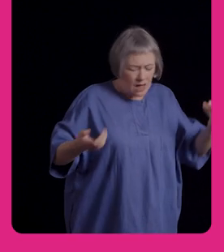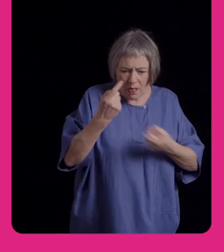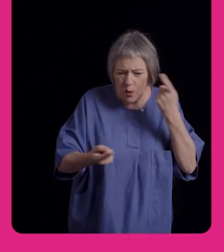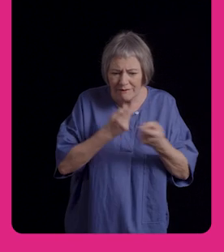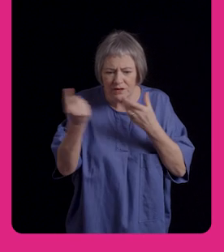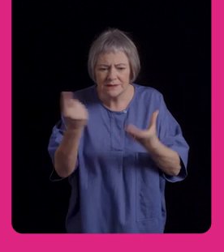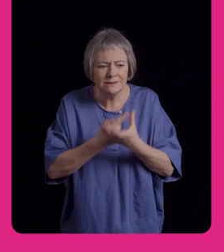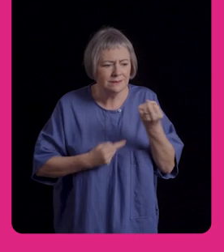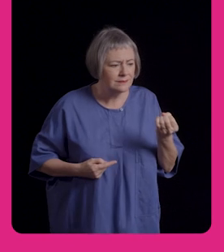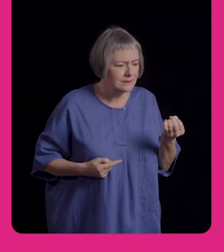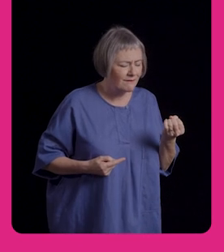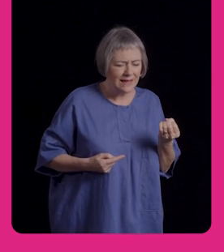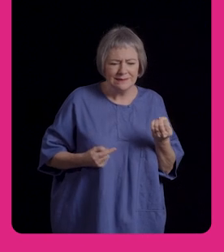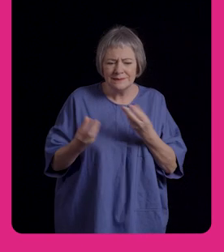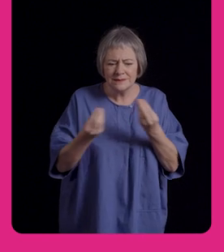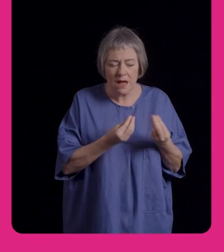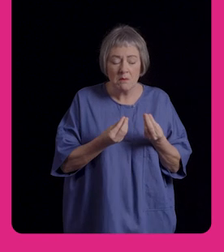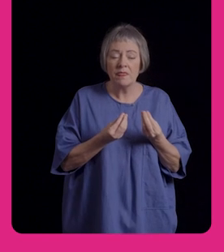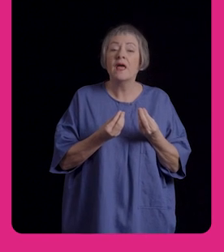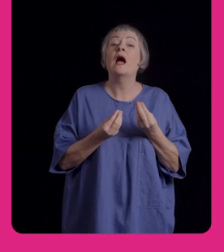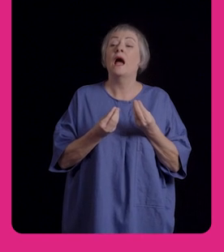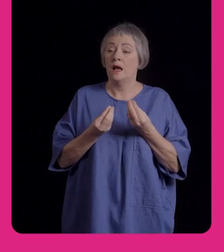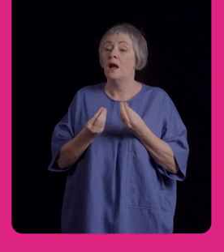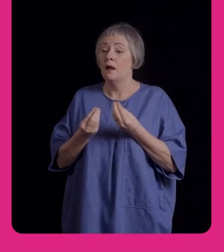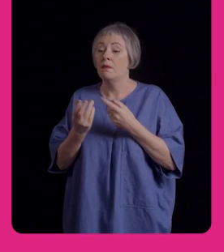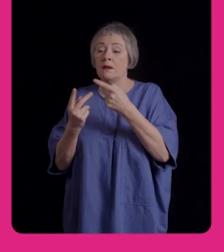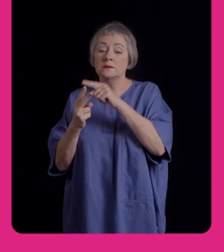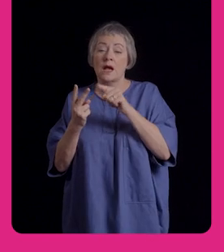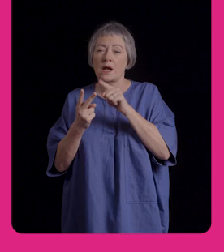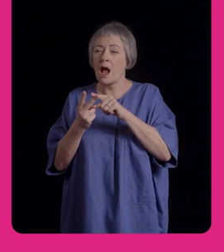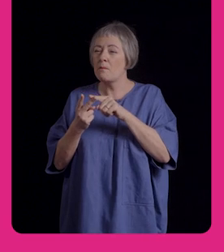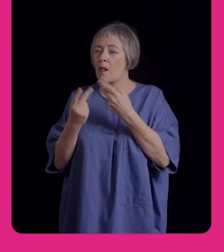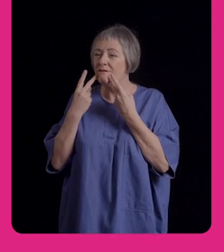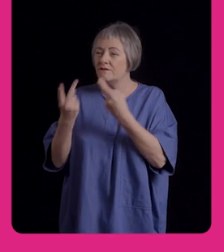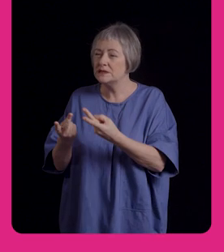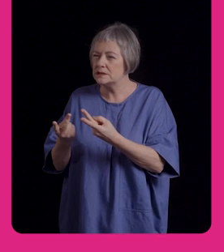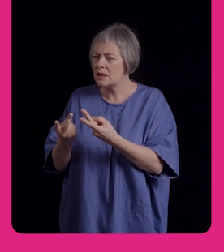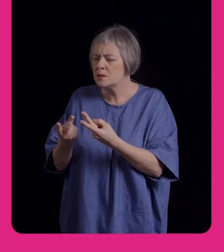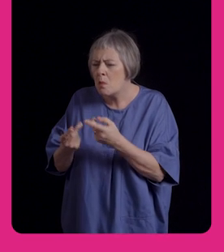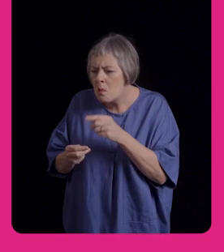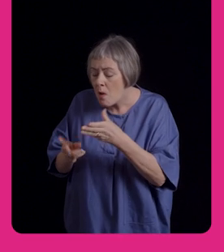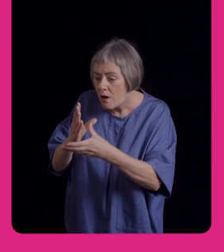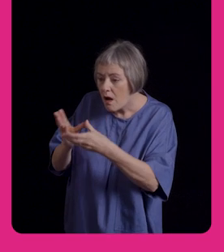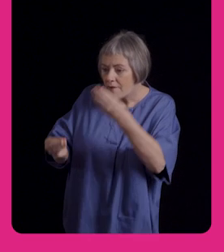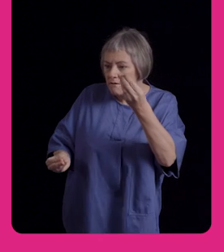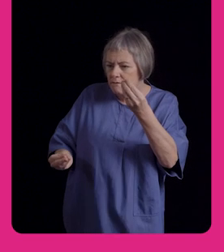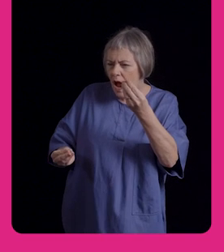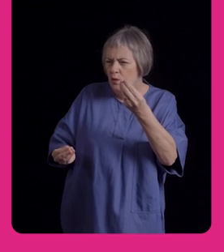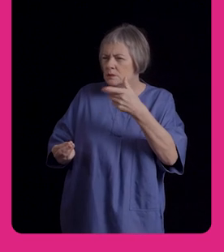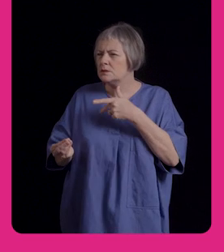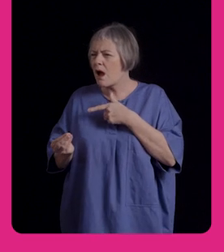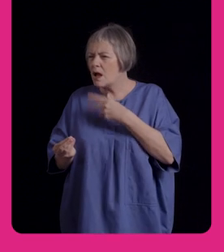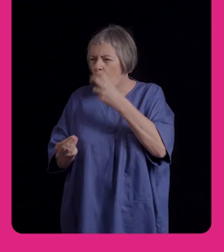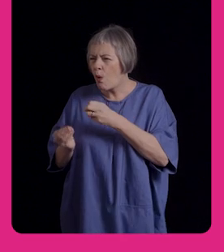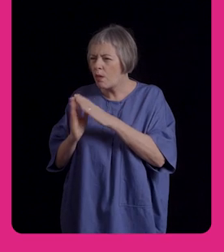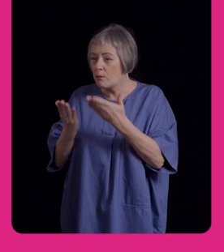something. And on the other side of the shop, there's a couple of tourists who are like frowning down at an old book. It sounds like they're having an